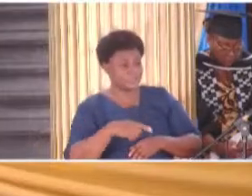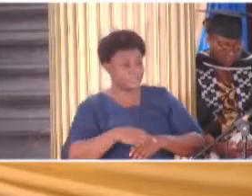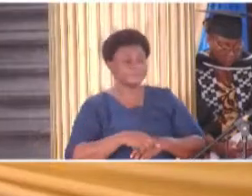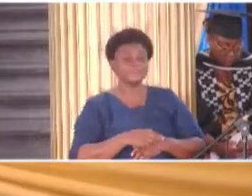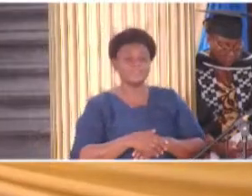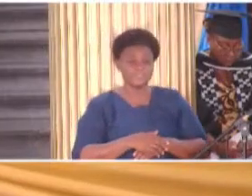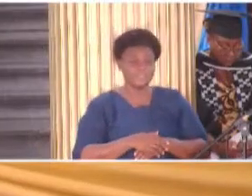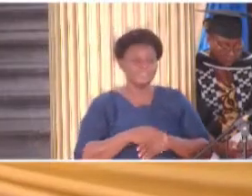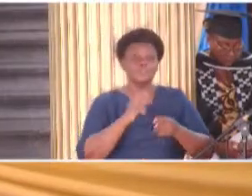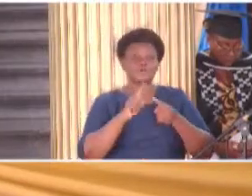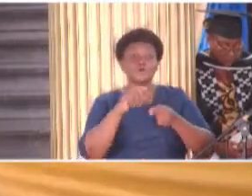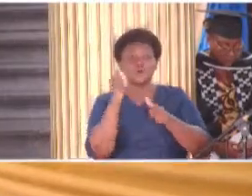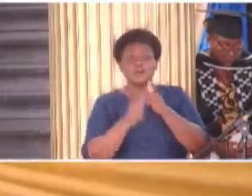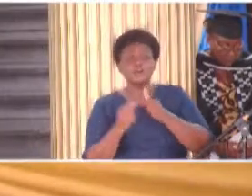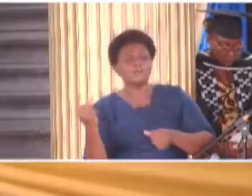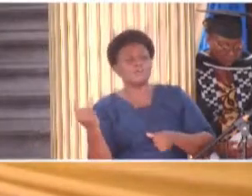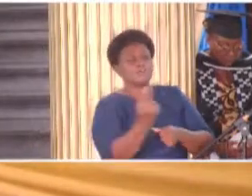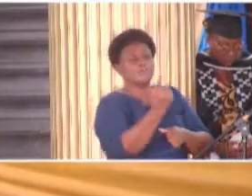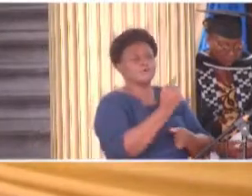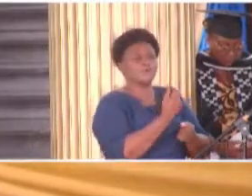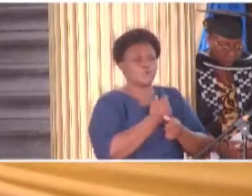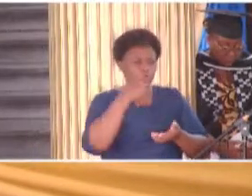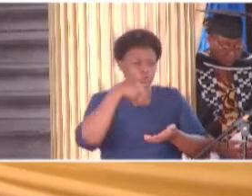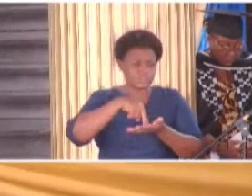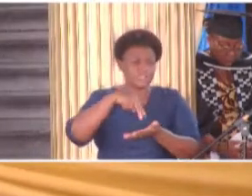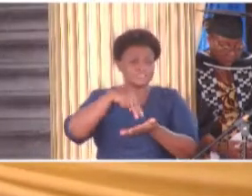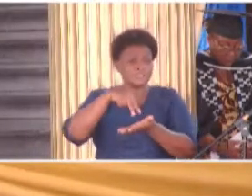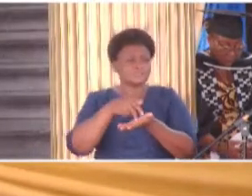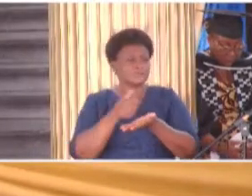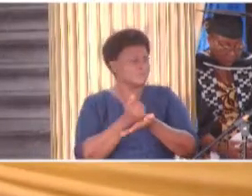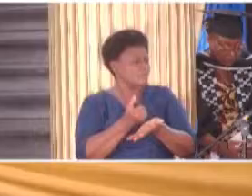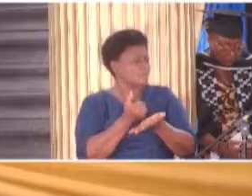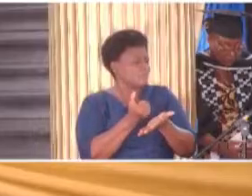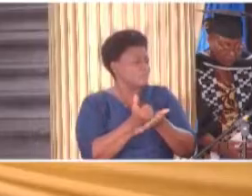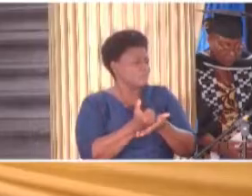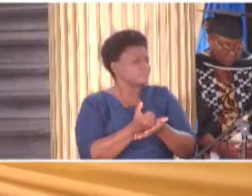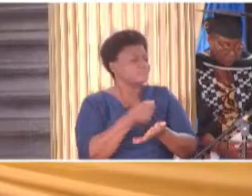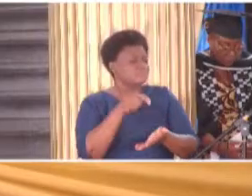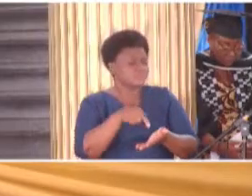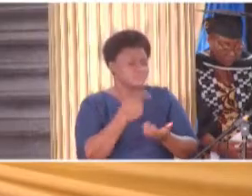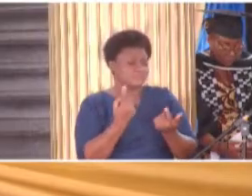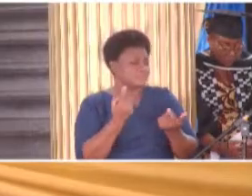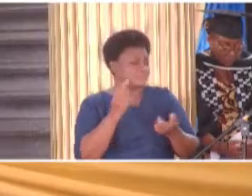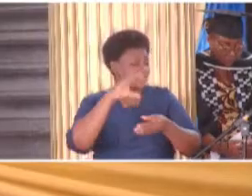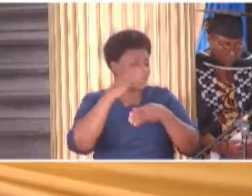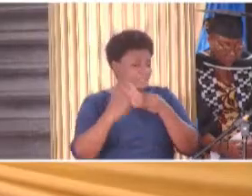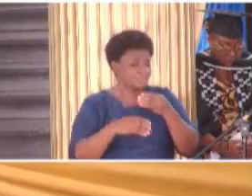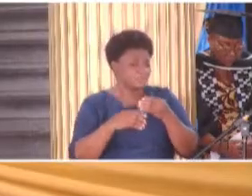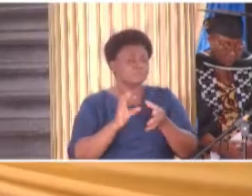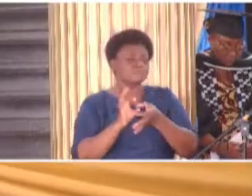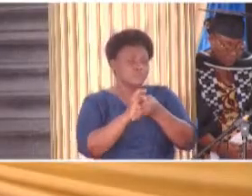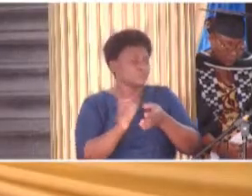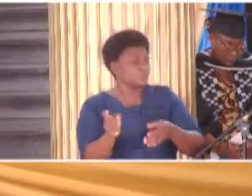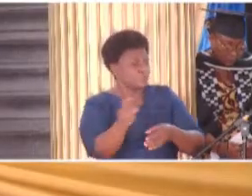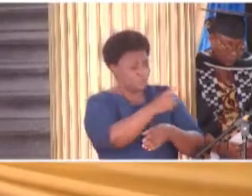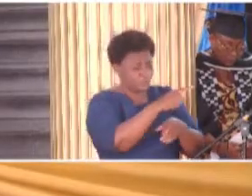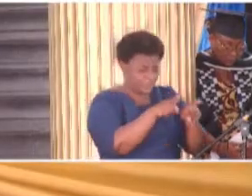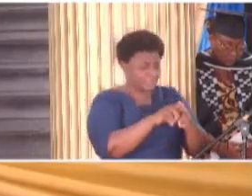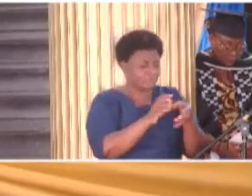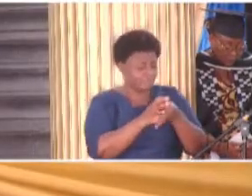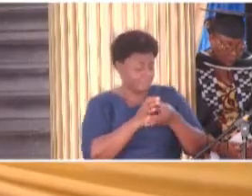And to every loved one who stood by our side, this achievement belongs to you as much as it belongs to